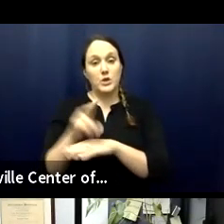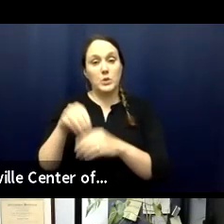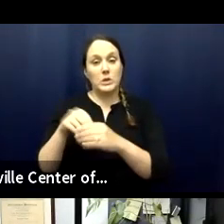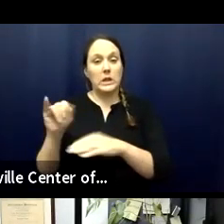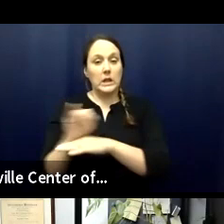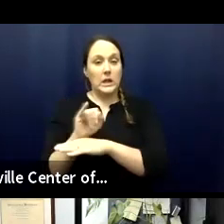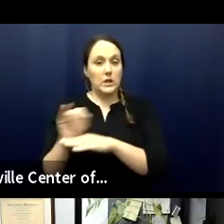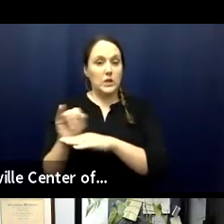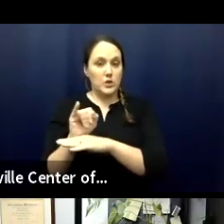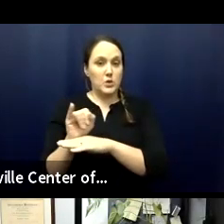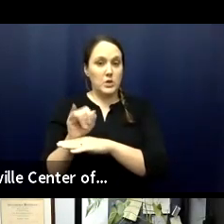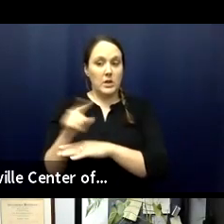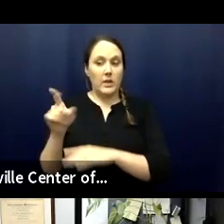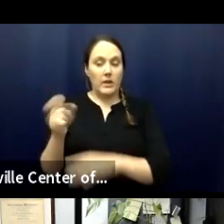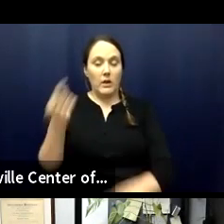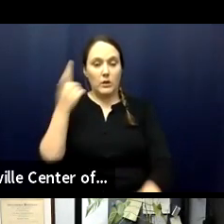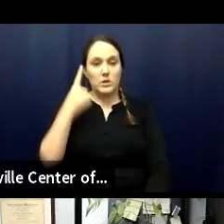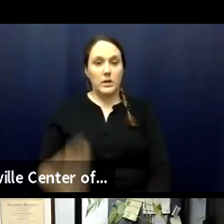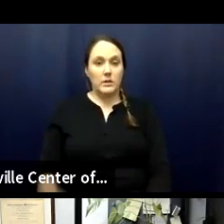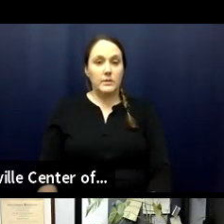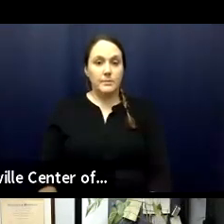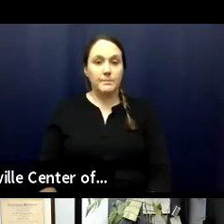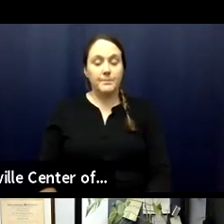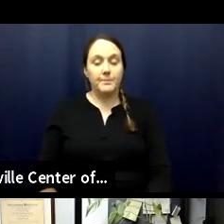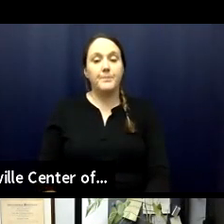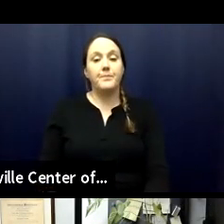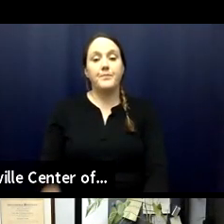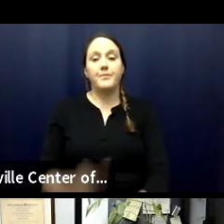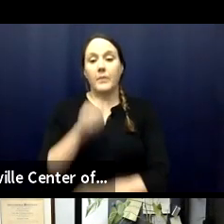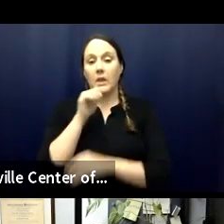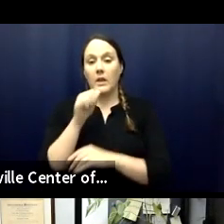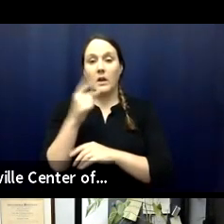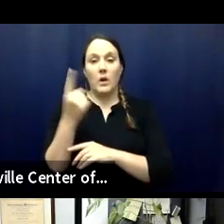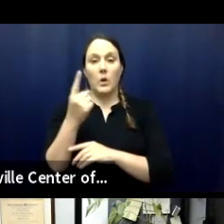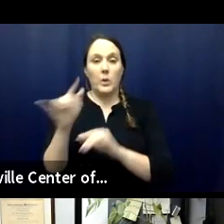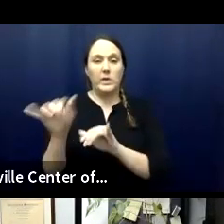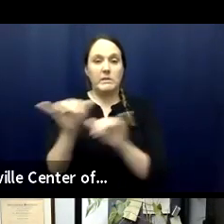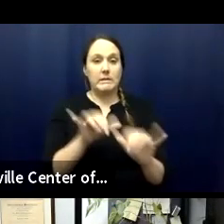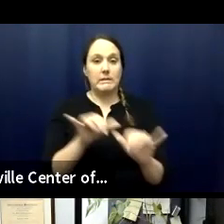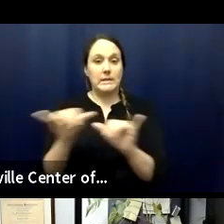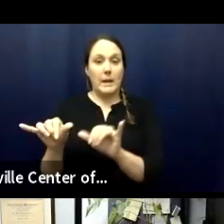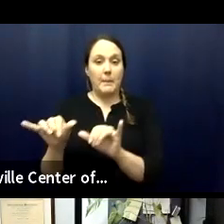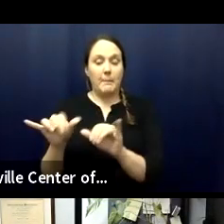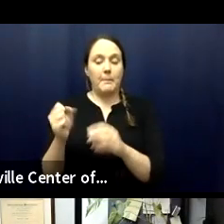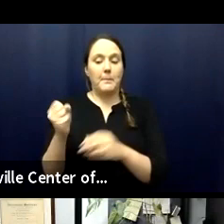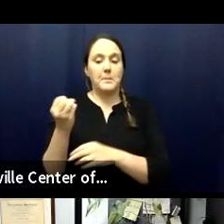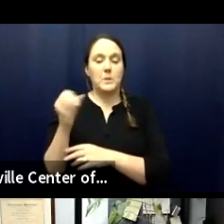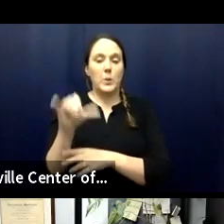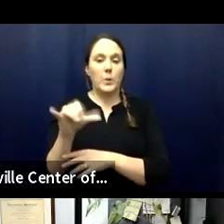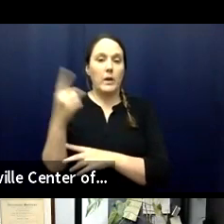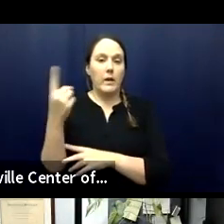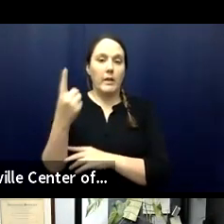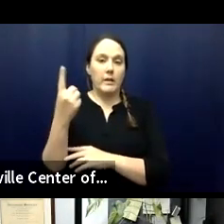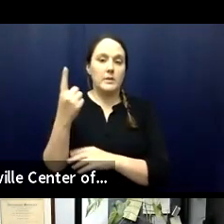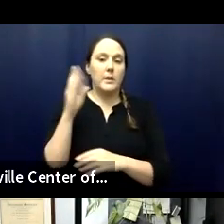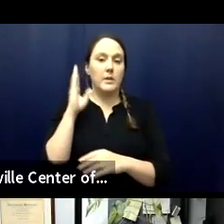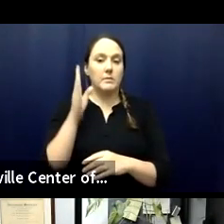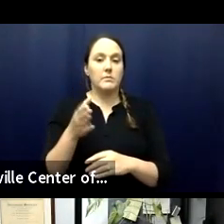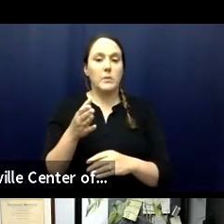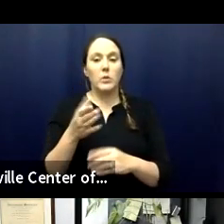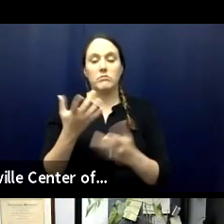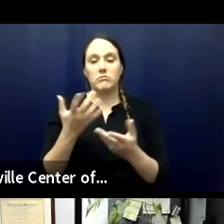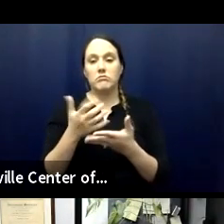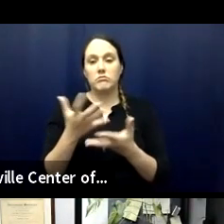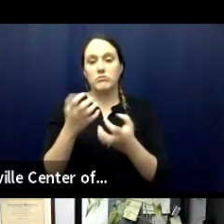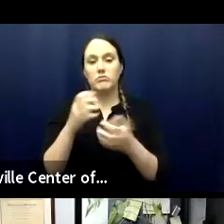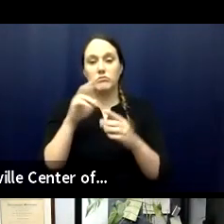industry that people understand. And so they're not always the same. So that would be something that if that's what the board decides to do, we